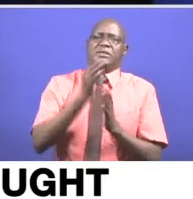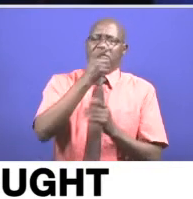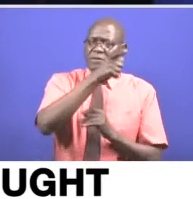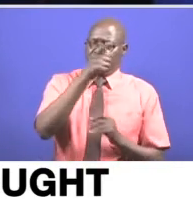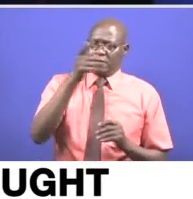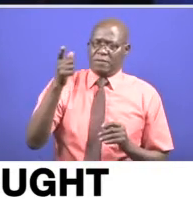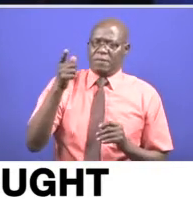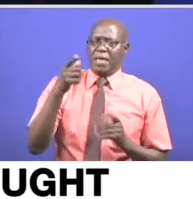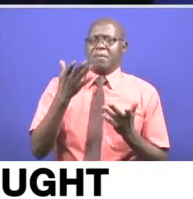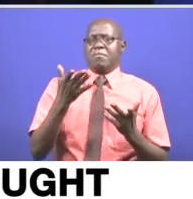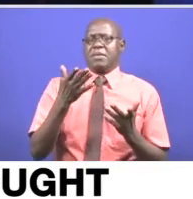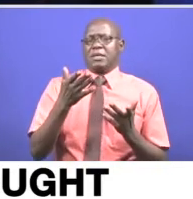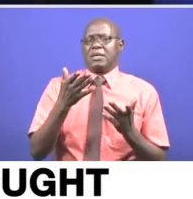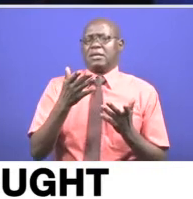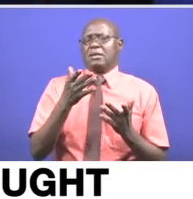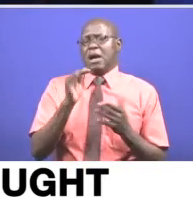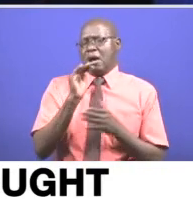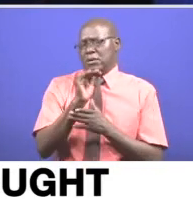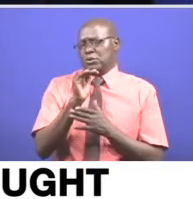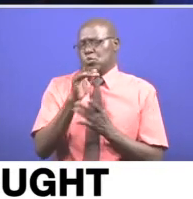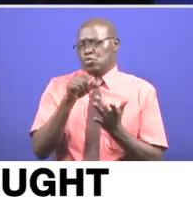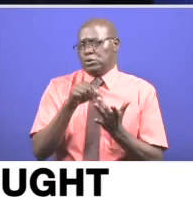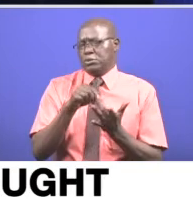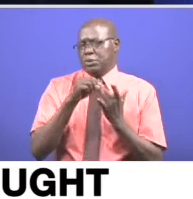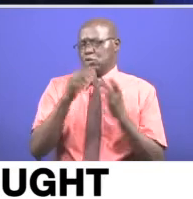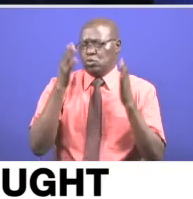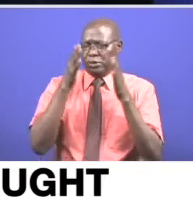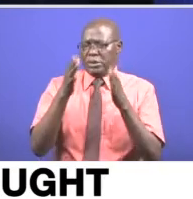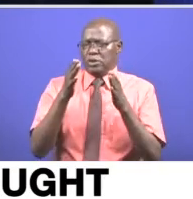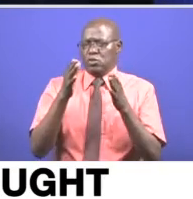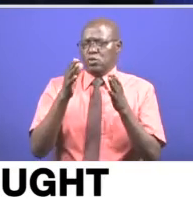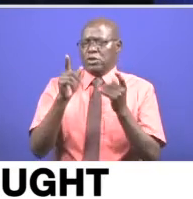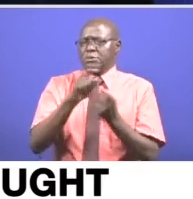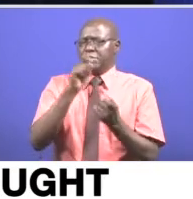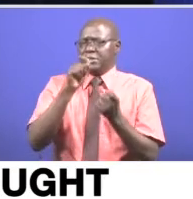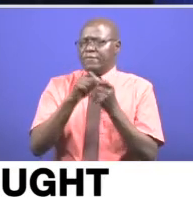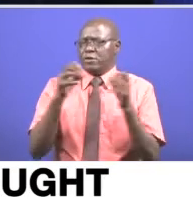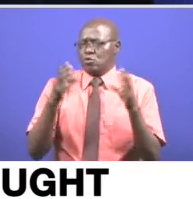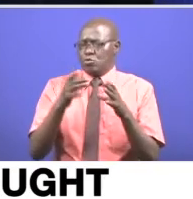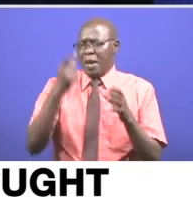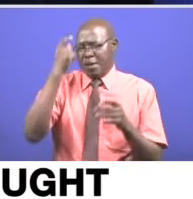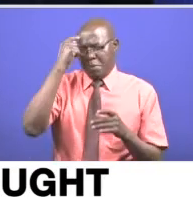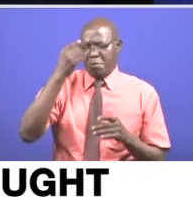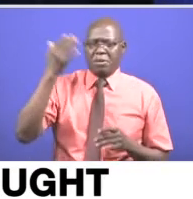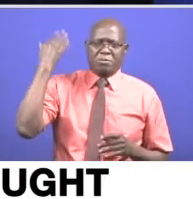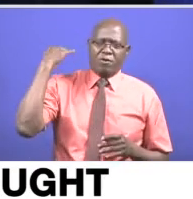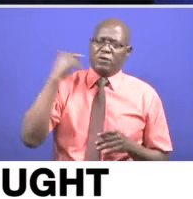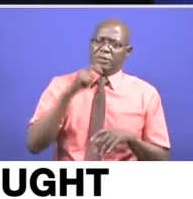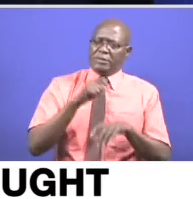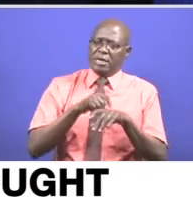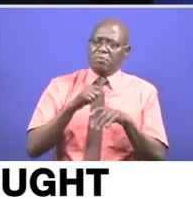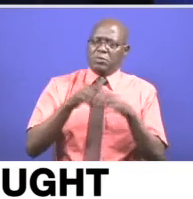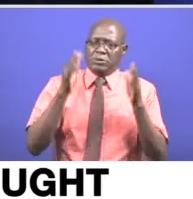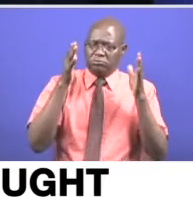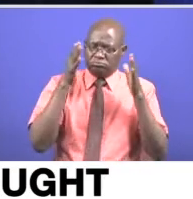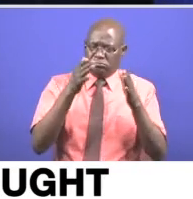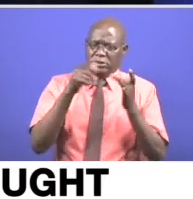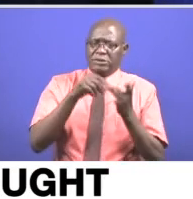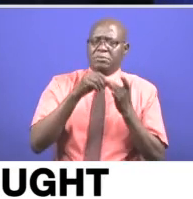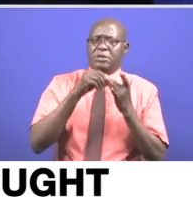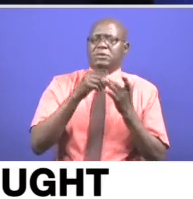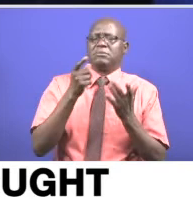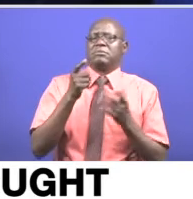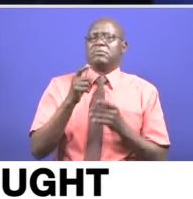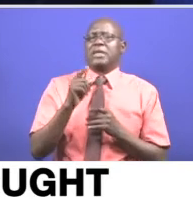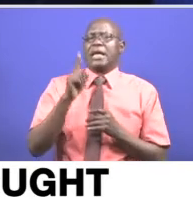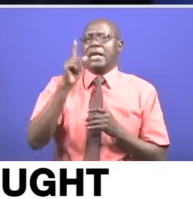paying special attention to a particular group? Because I remember at that time, you paid special attention to religious leaders